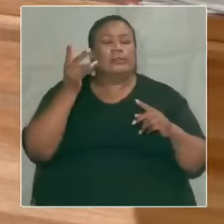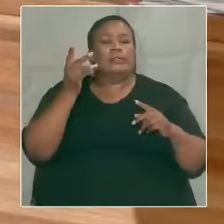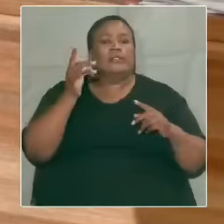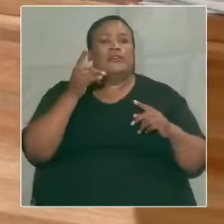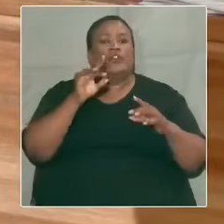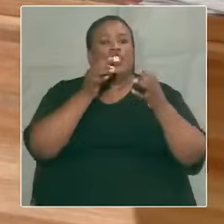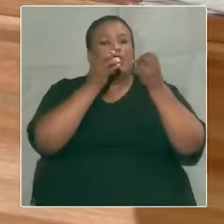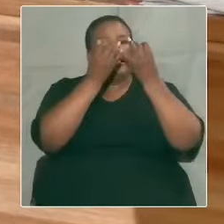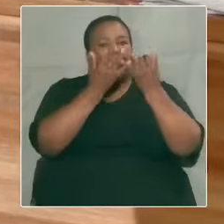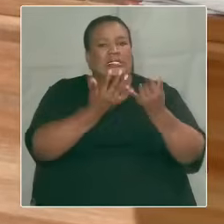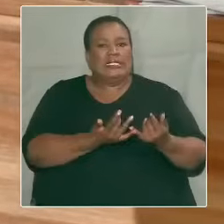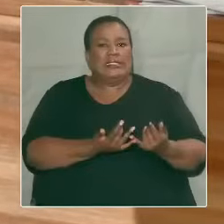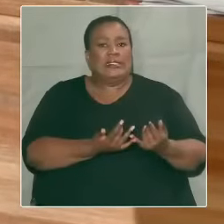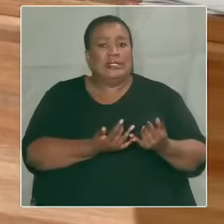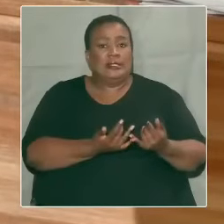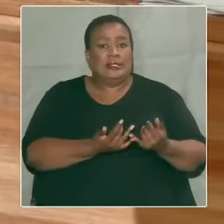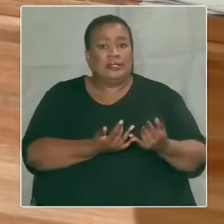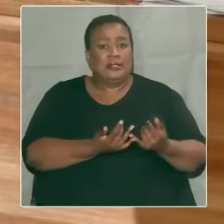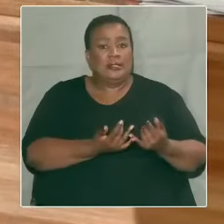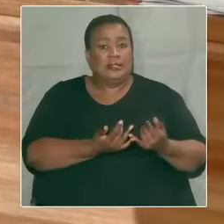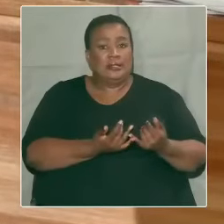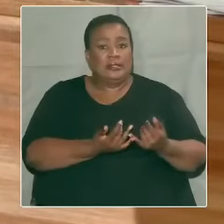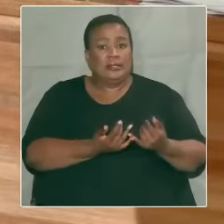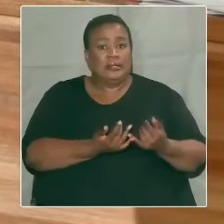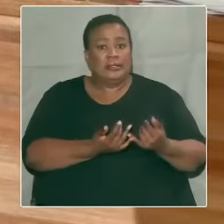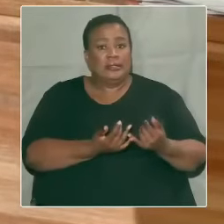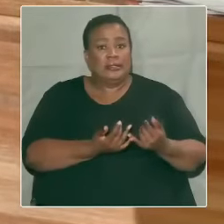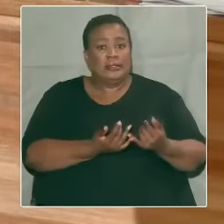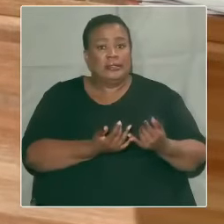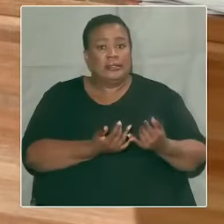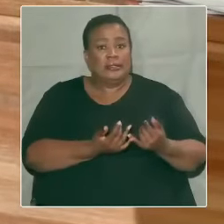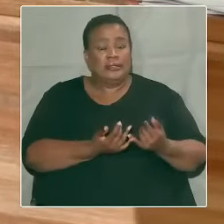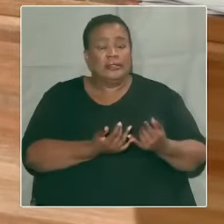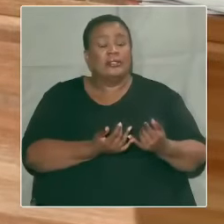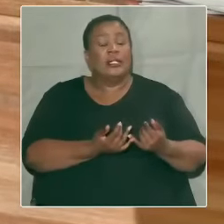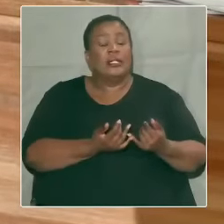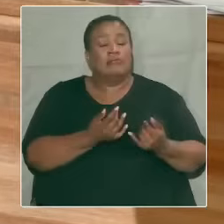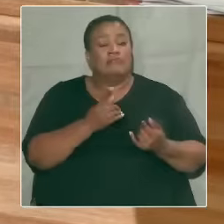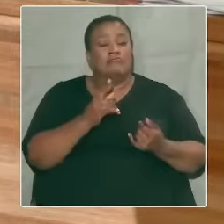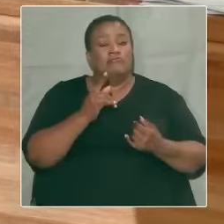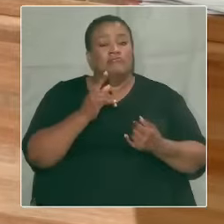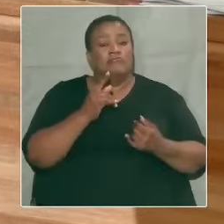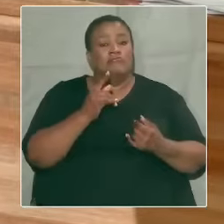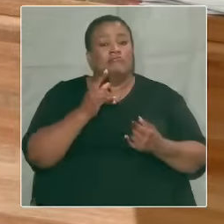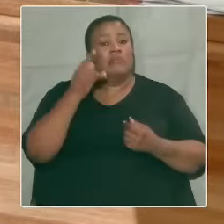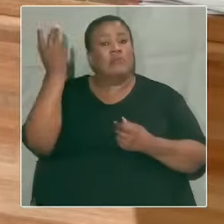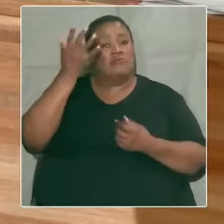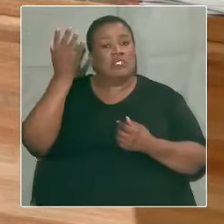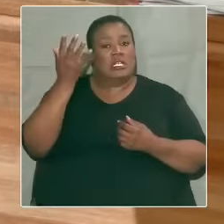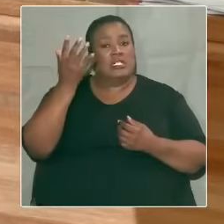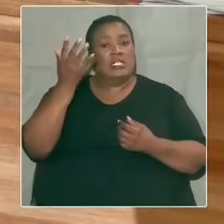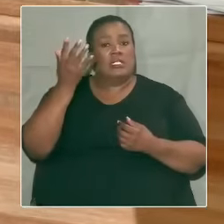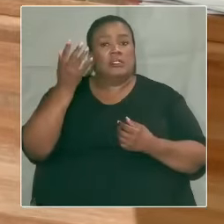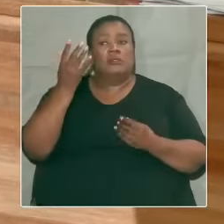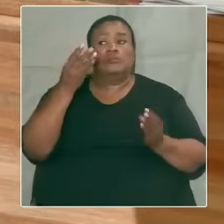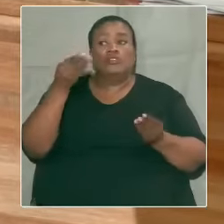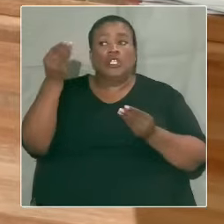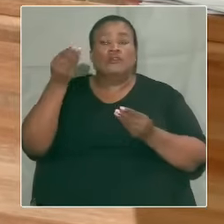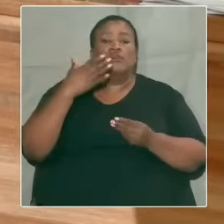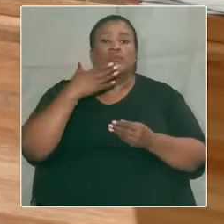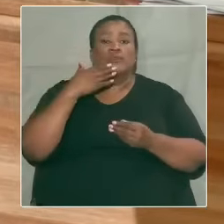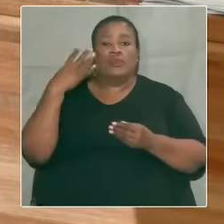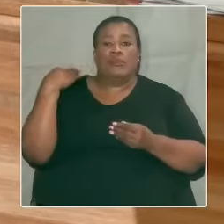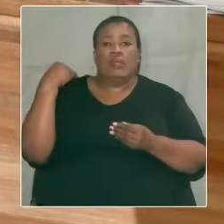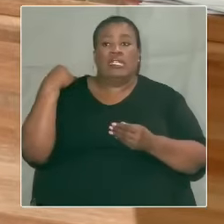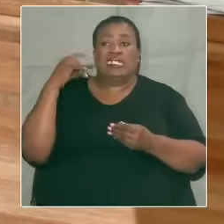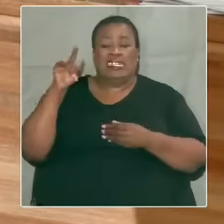of the statistics that were presented to the minister at that